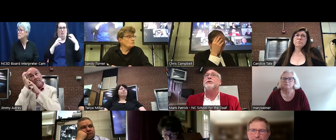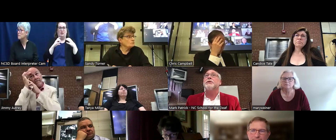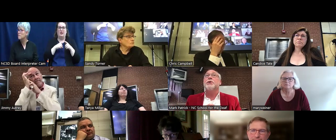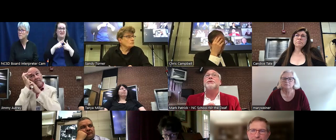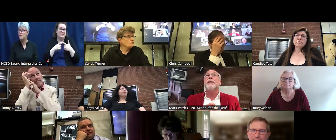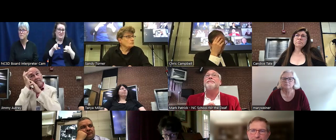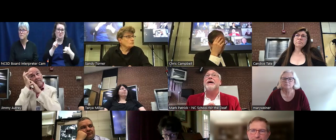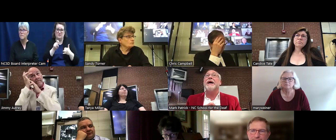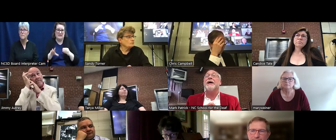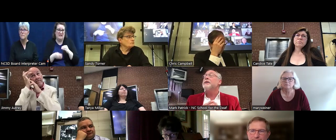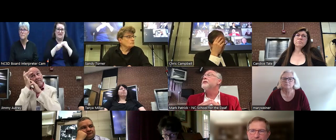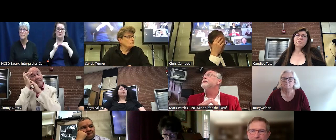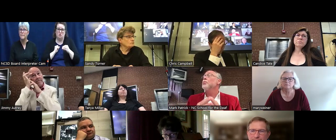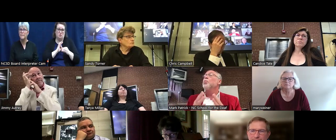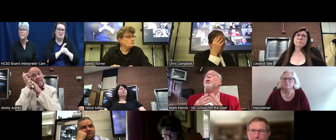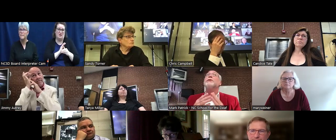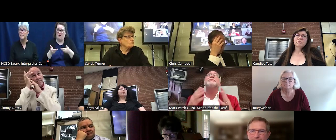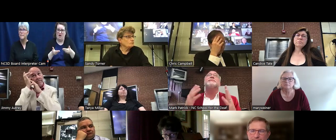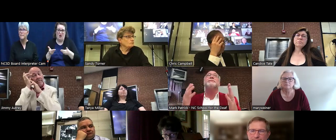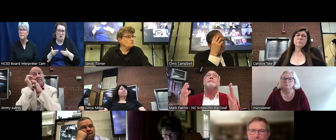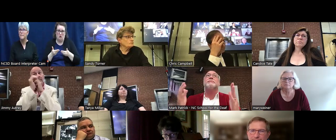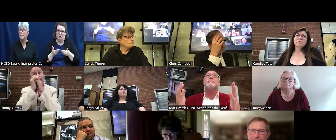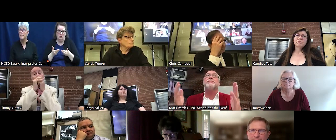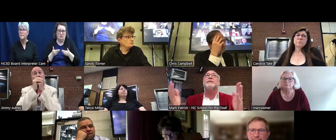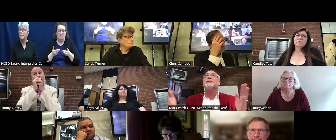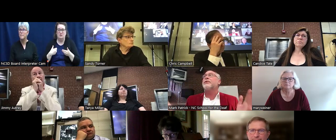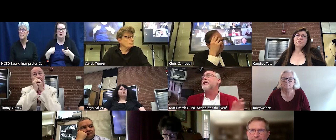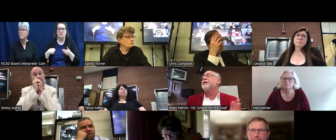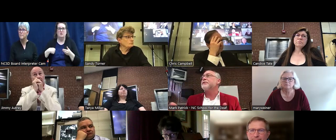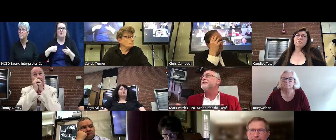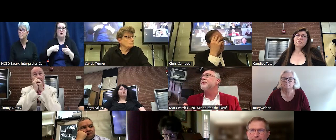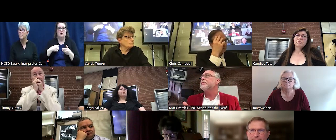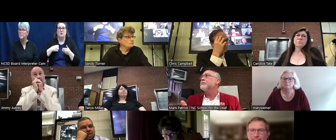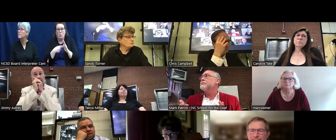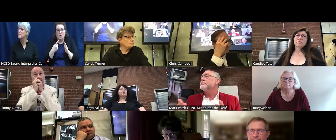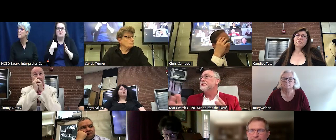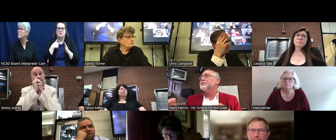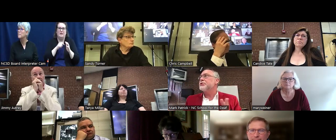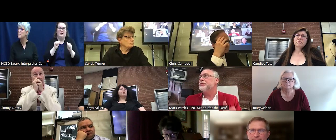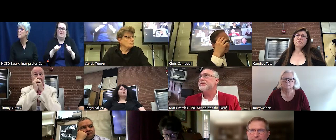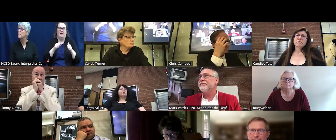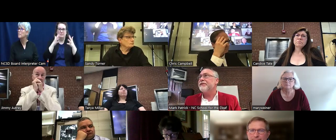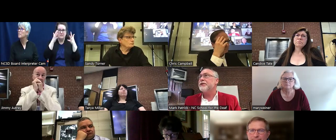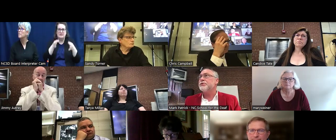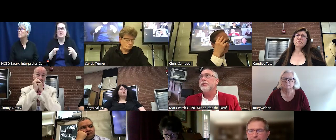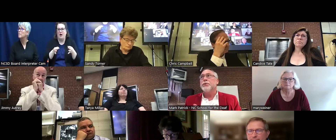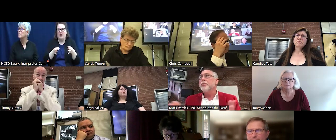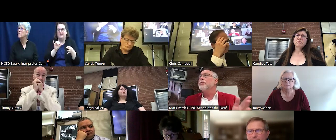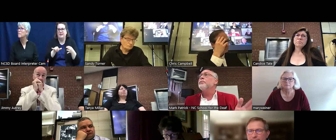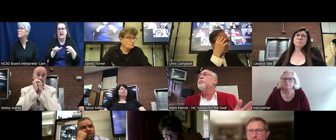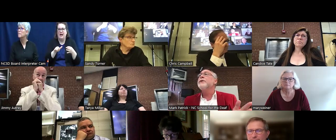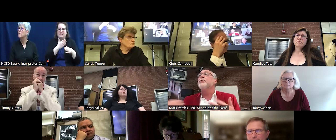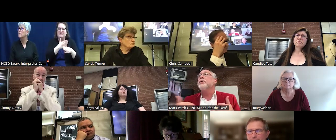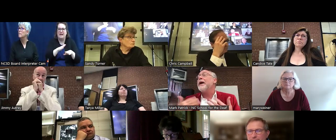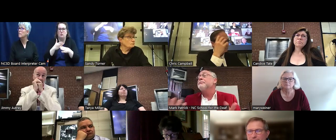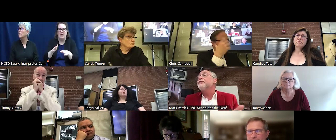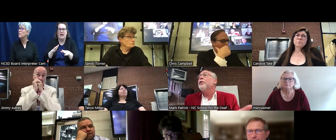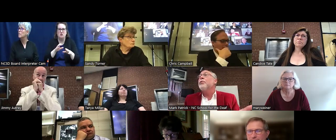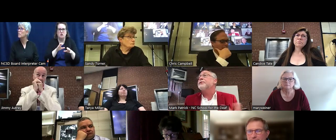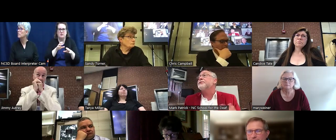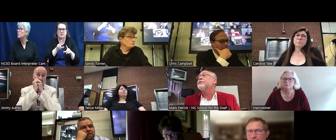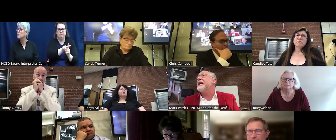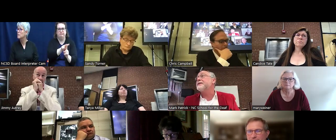members on top of that once the segregation of duty decision is finished. We don't know how to